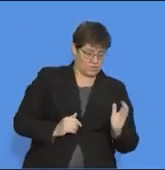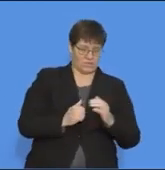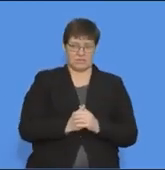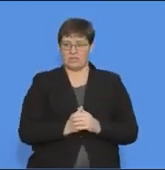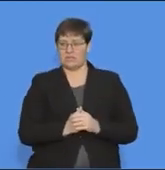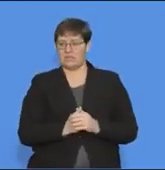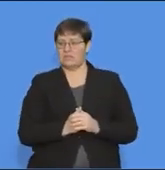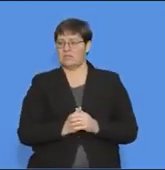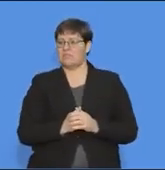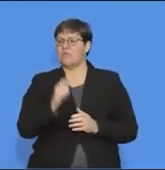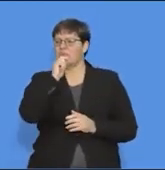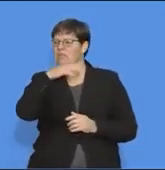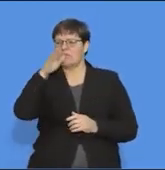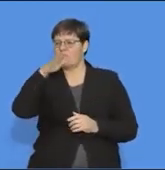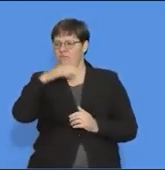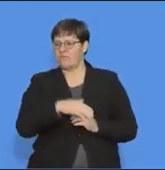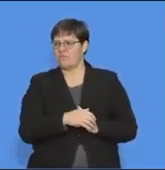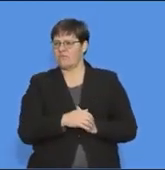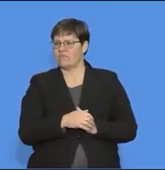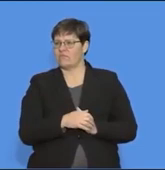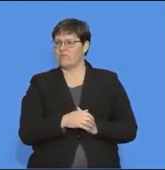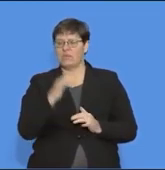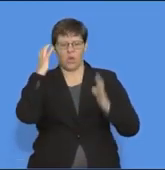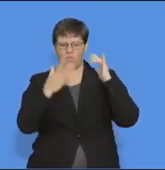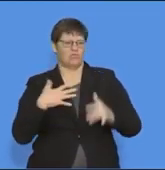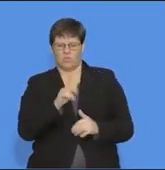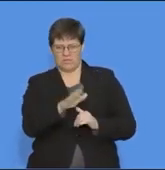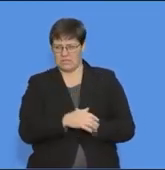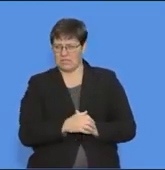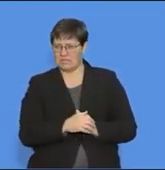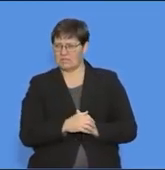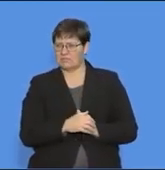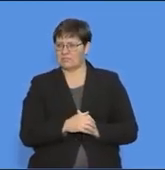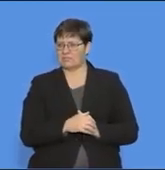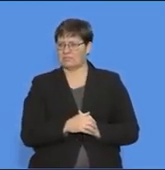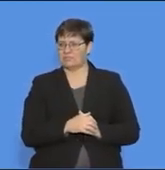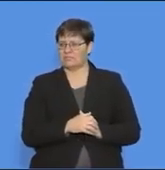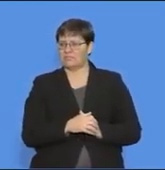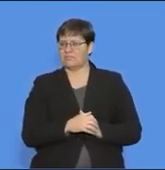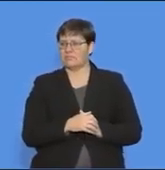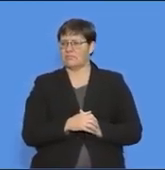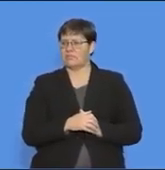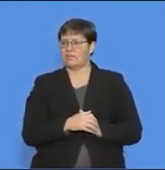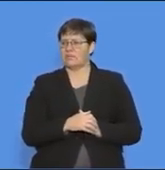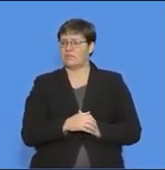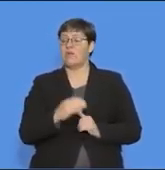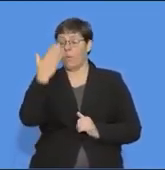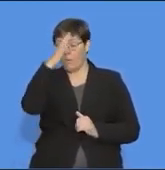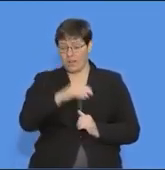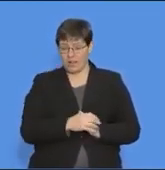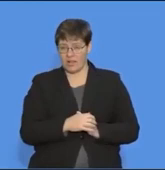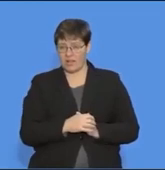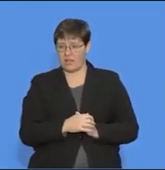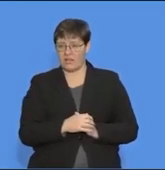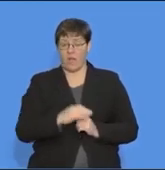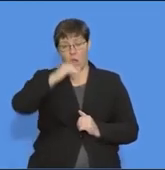just erase the lines that we are not using so that it does not confuse you at the end of the day, right? Yes. So I